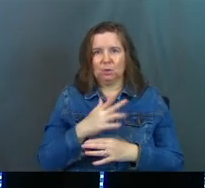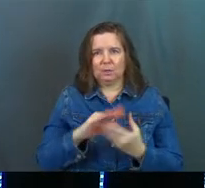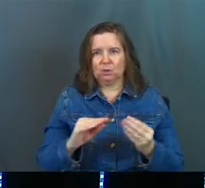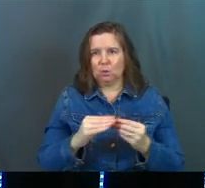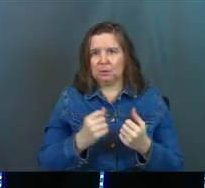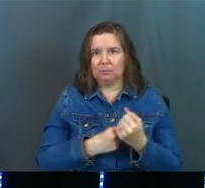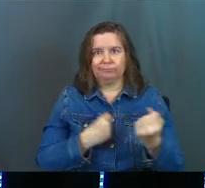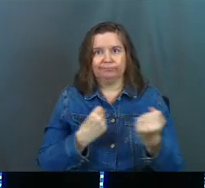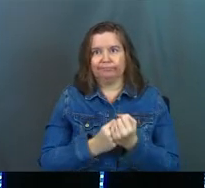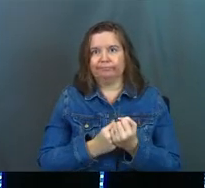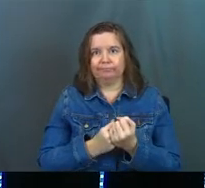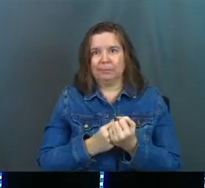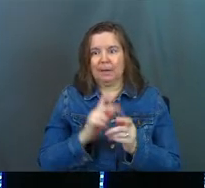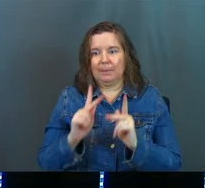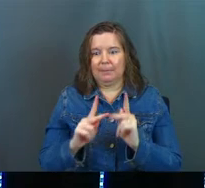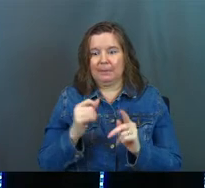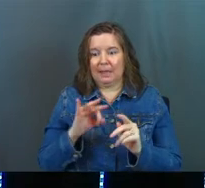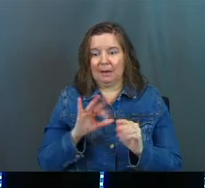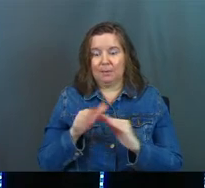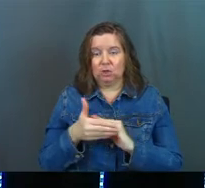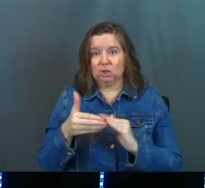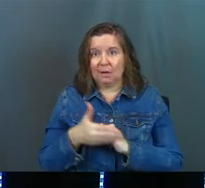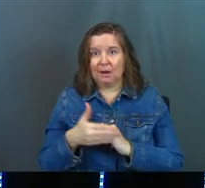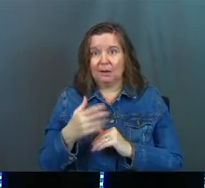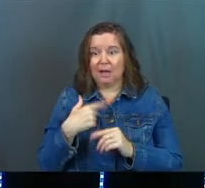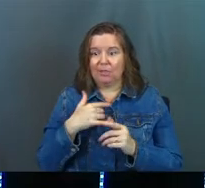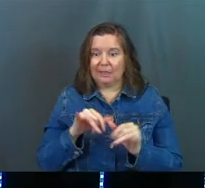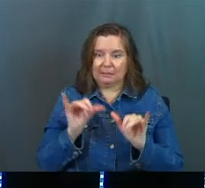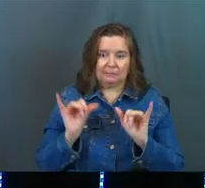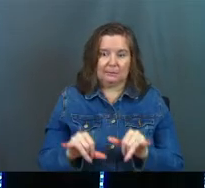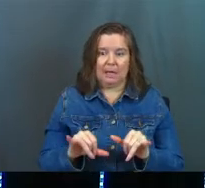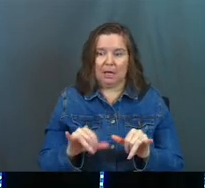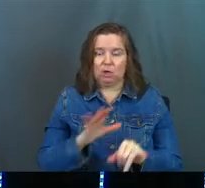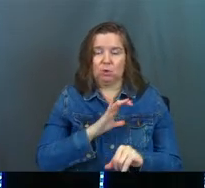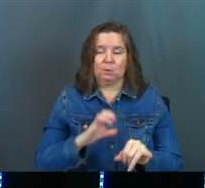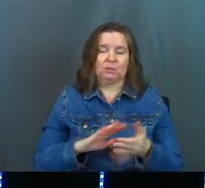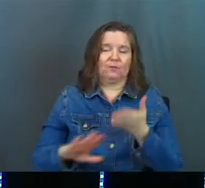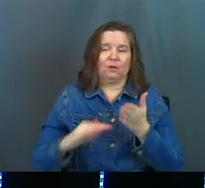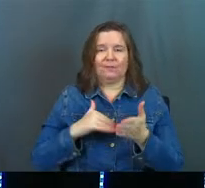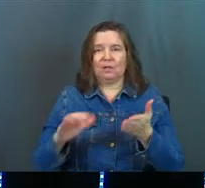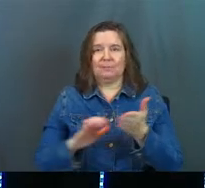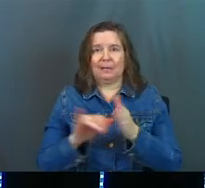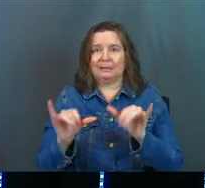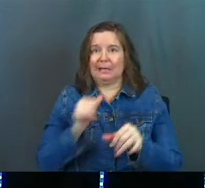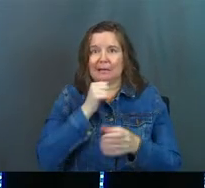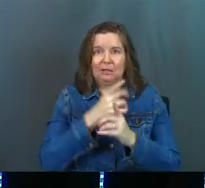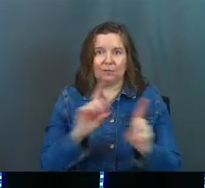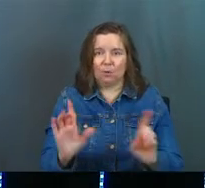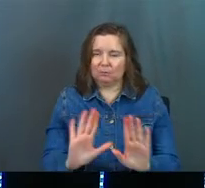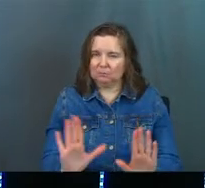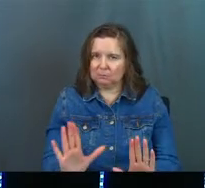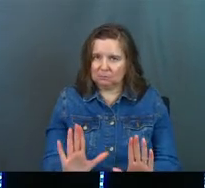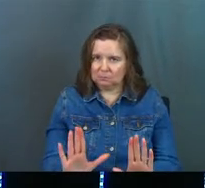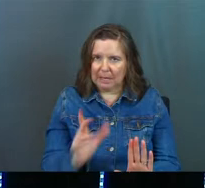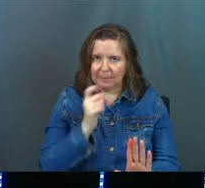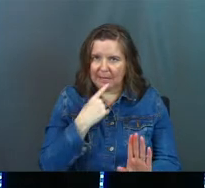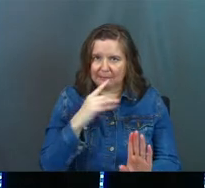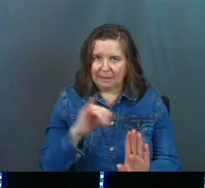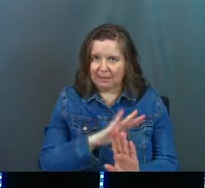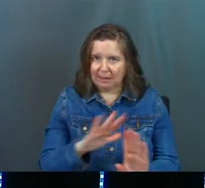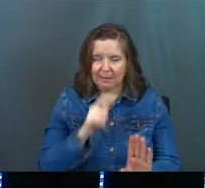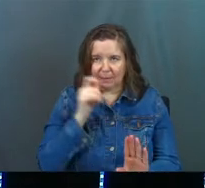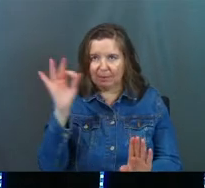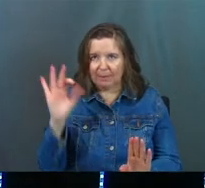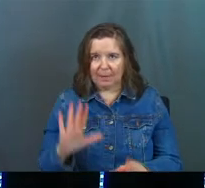use this story to make a broad statement about people that have been cheated on and that they must Christian forgive their spouse no matter how abused they are. I'm not